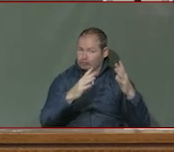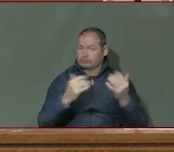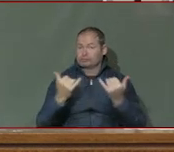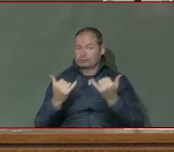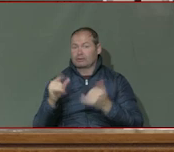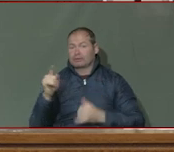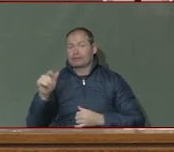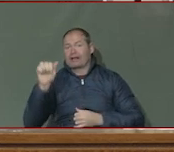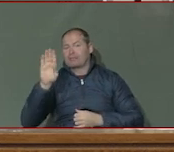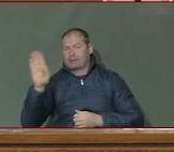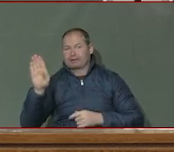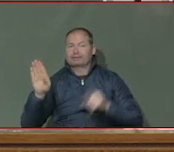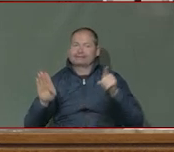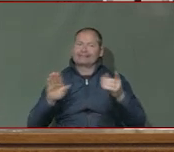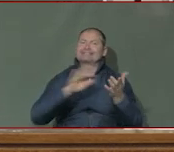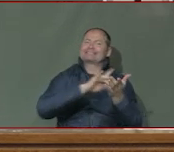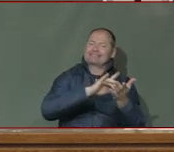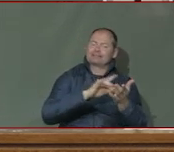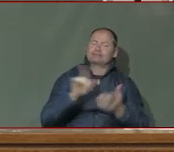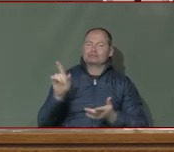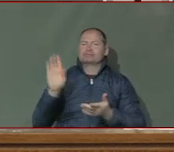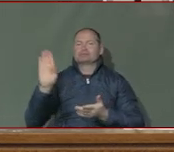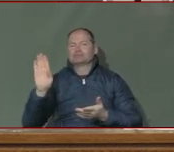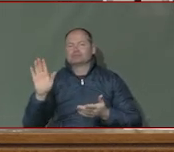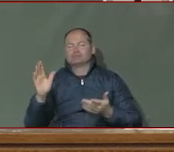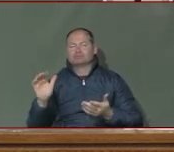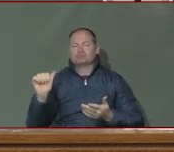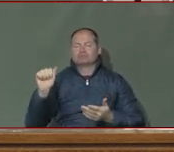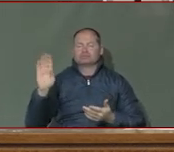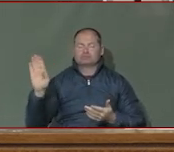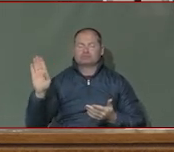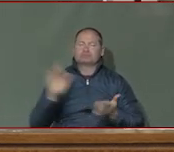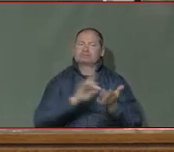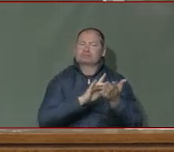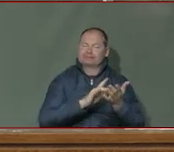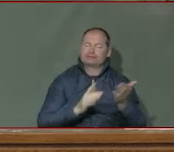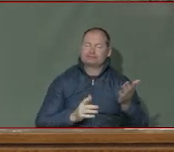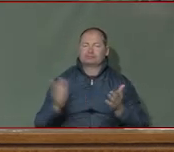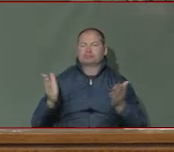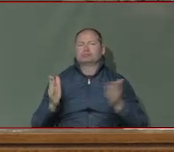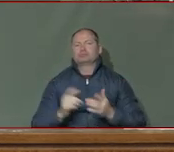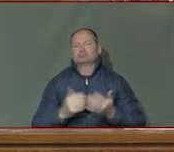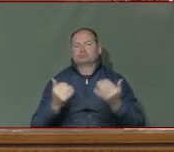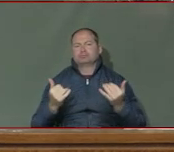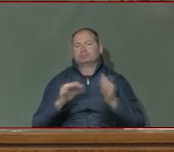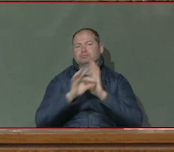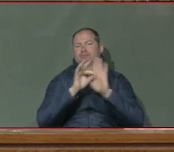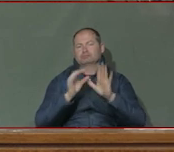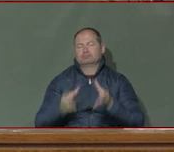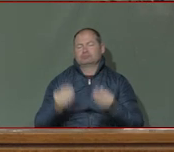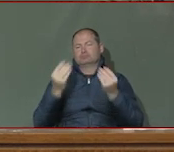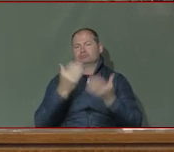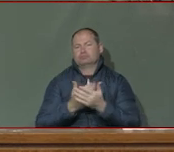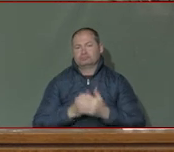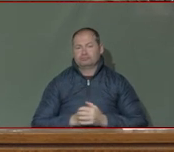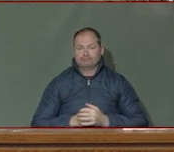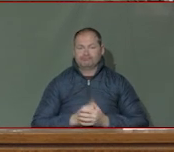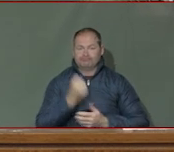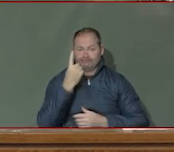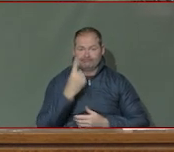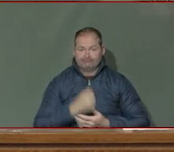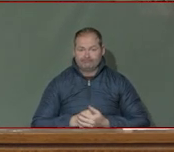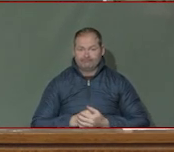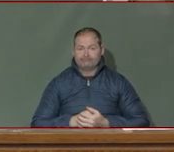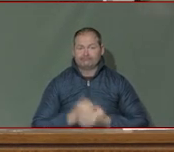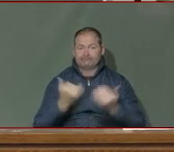r squared. Here I need a, b, and r squared to be able to determine the formula. Does it make sense?